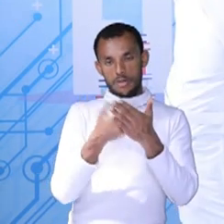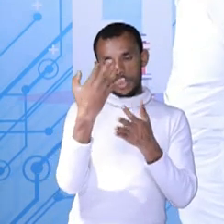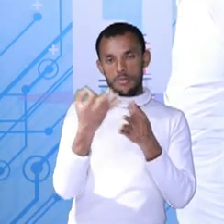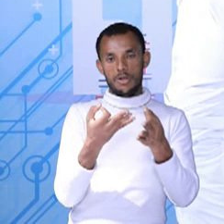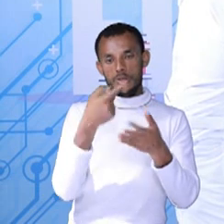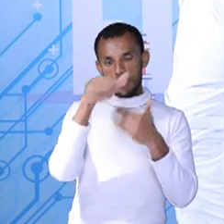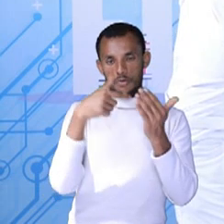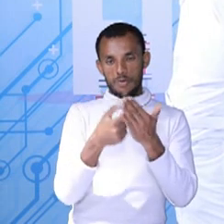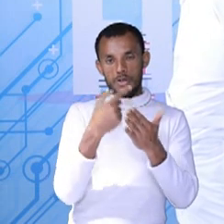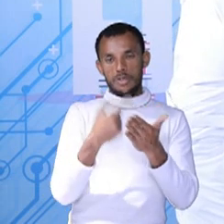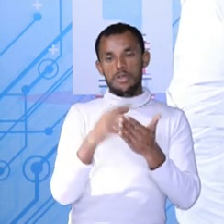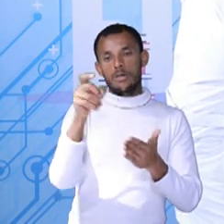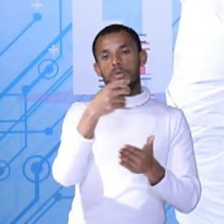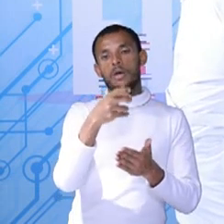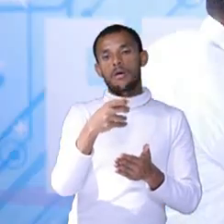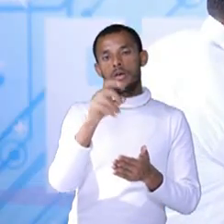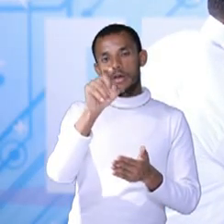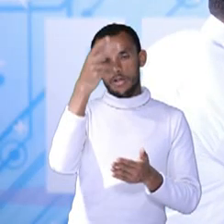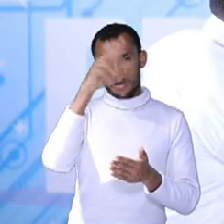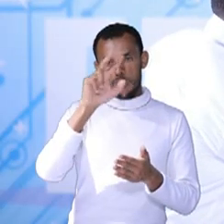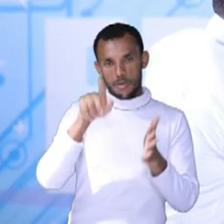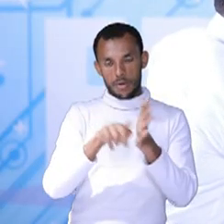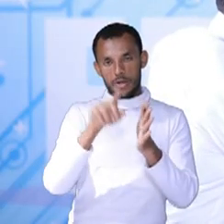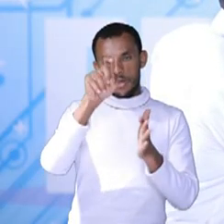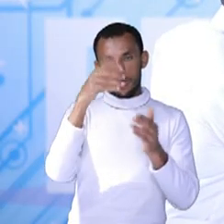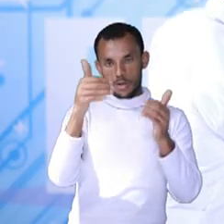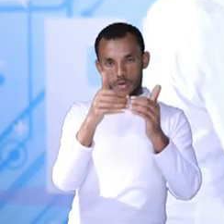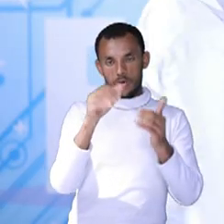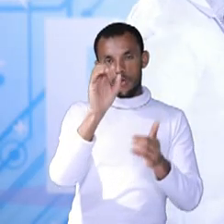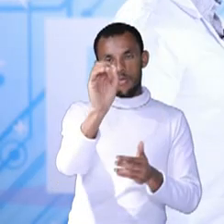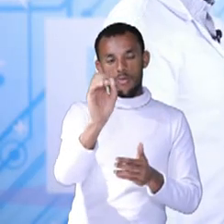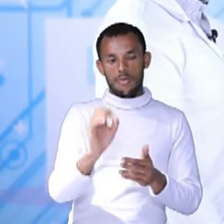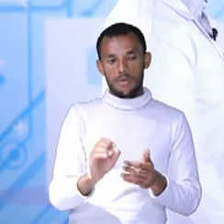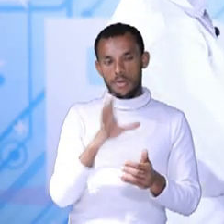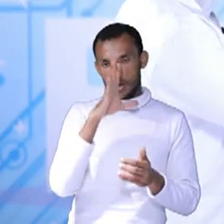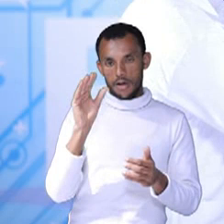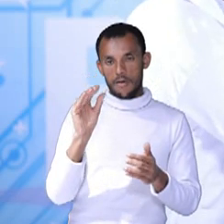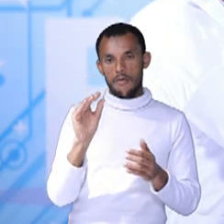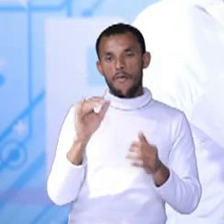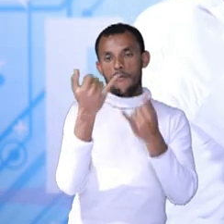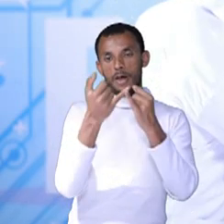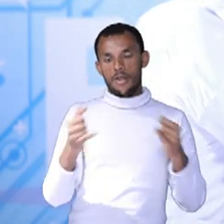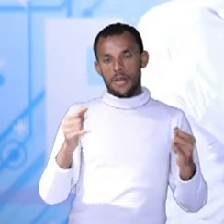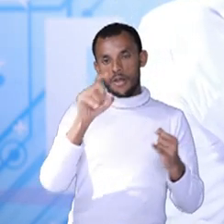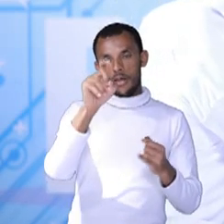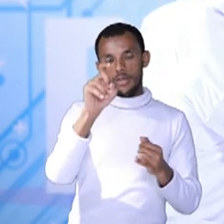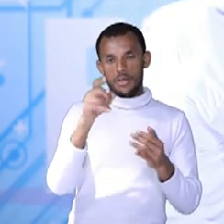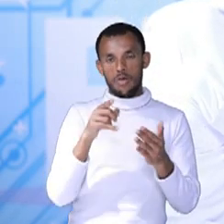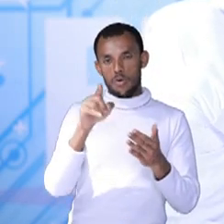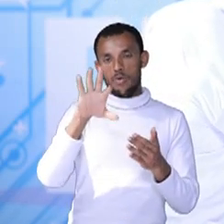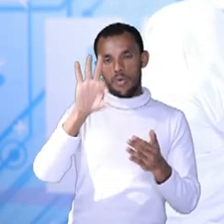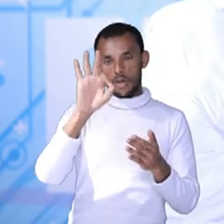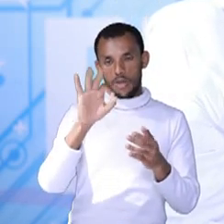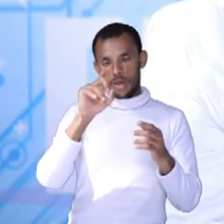Therefore, this becomes, it is x cubed minus x is equal to 0, and factoring x, you will have this